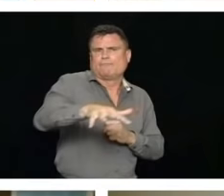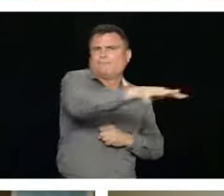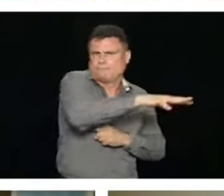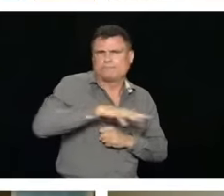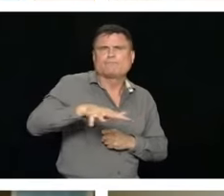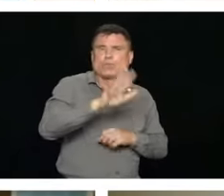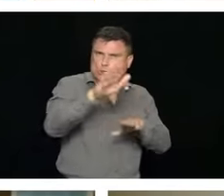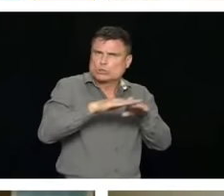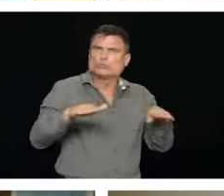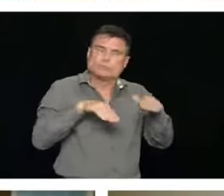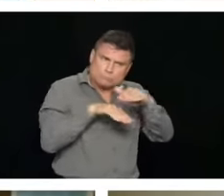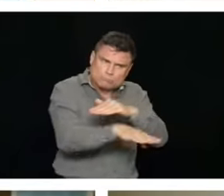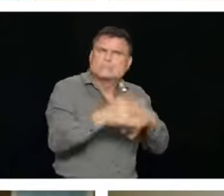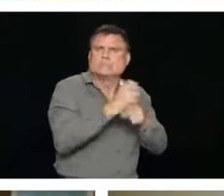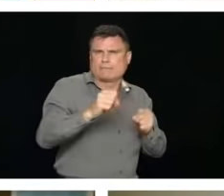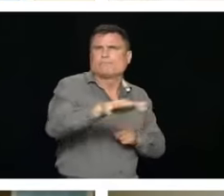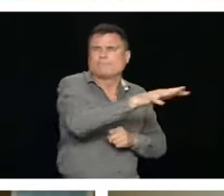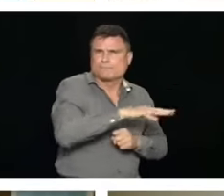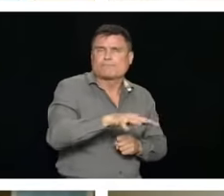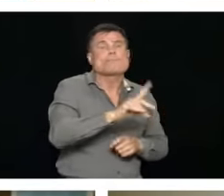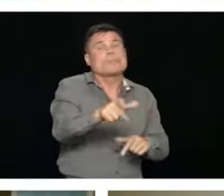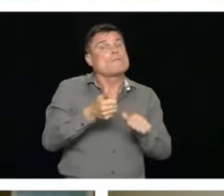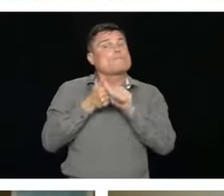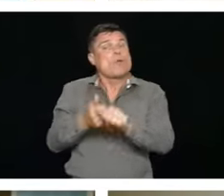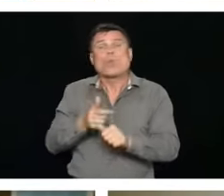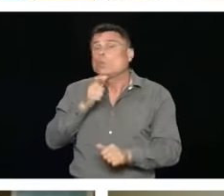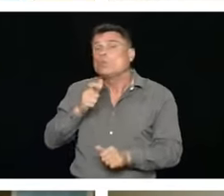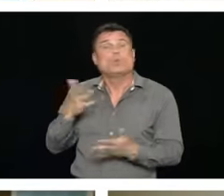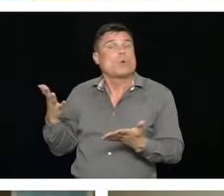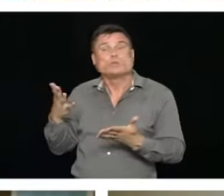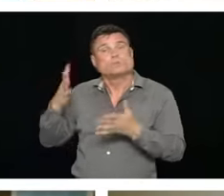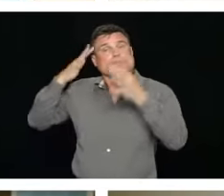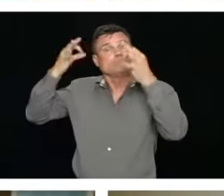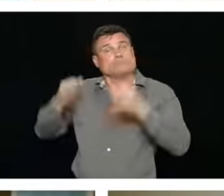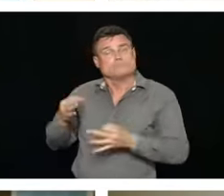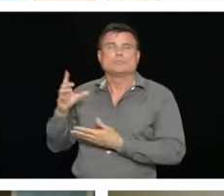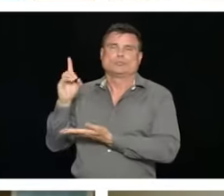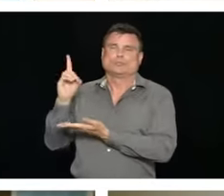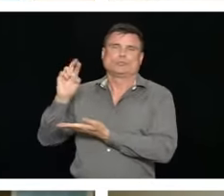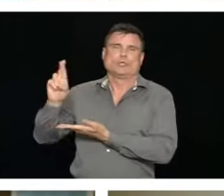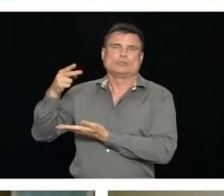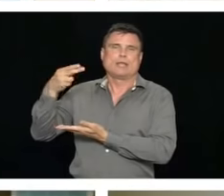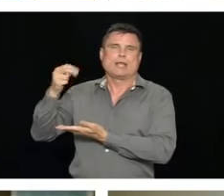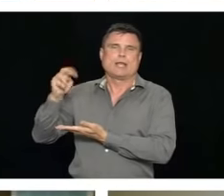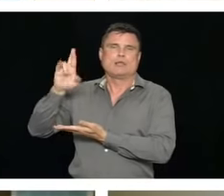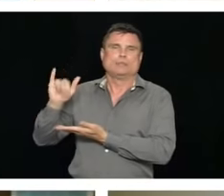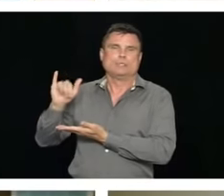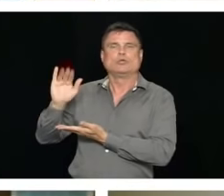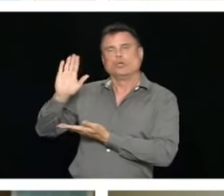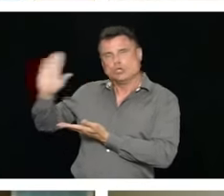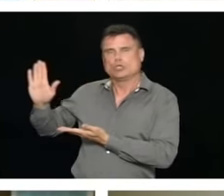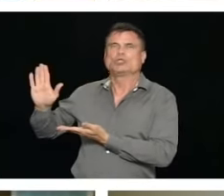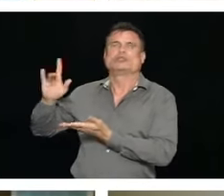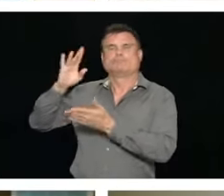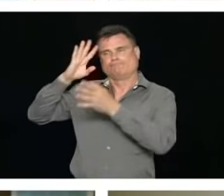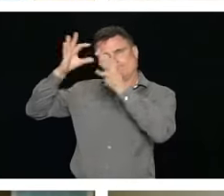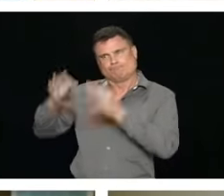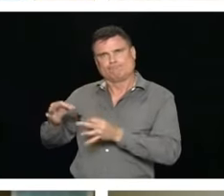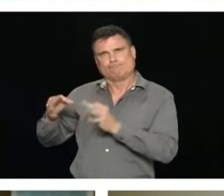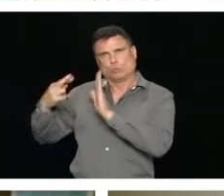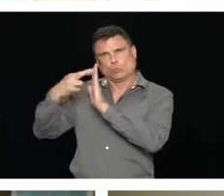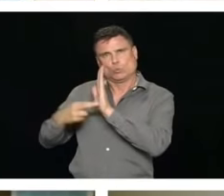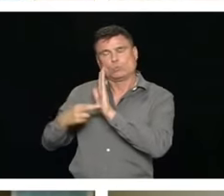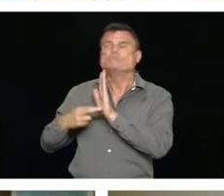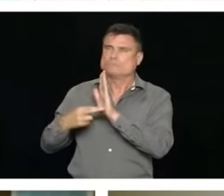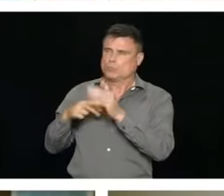team of capable experts that has worked tirelessly to work with us to keep all of us safe during the COVID pandemic. School's not going to look like it